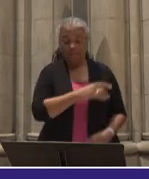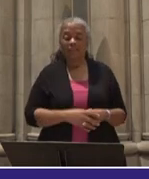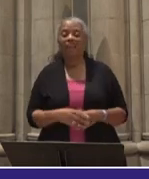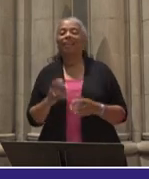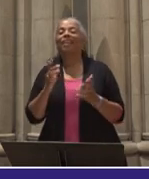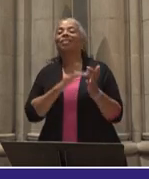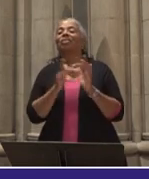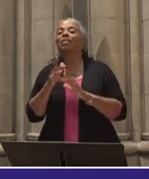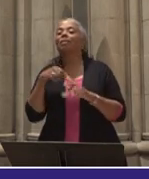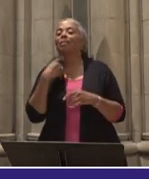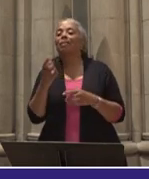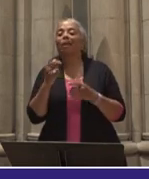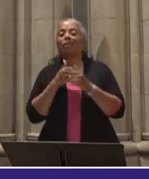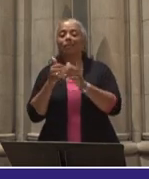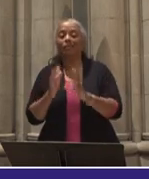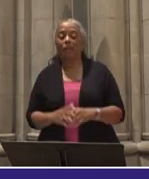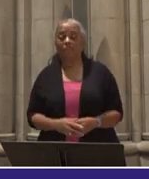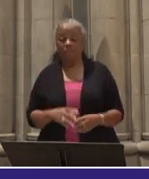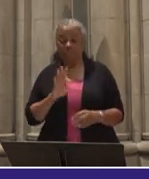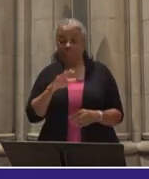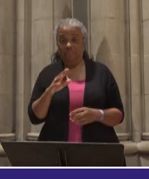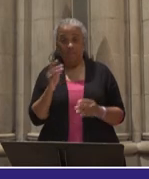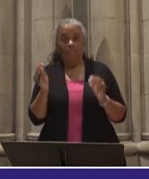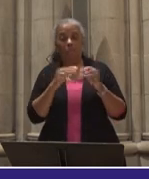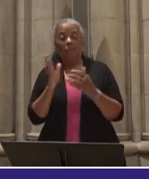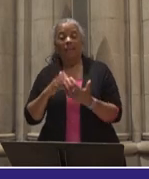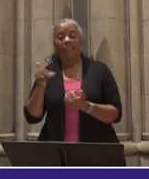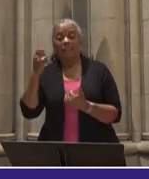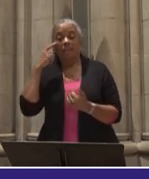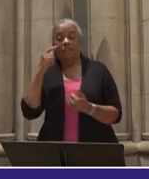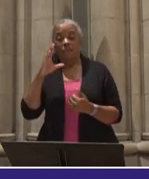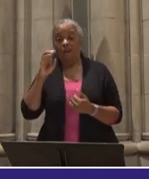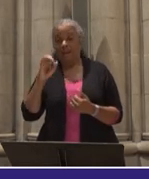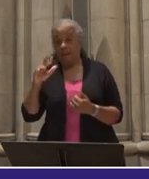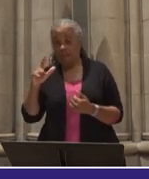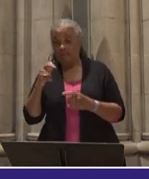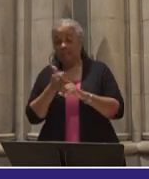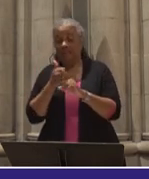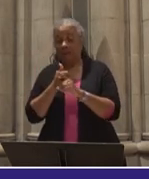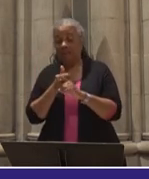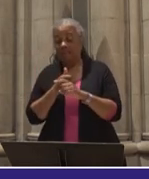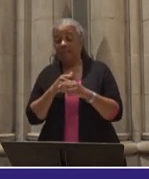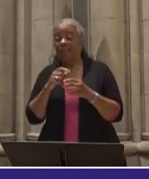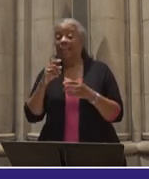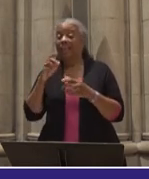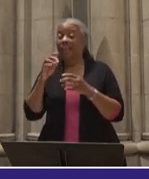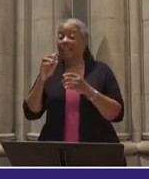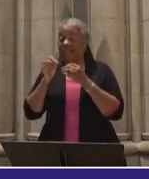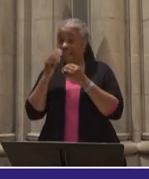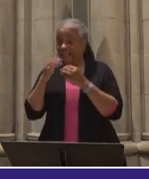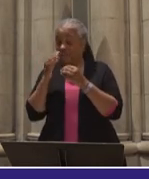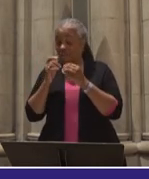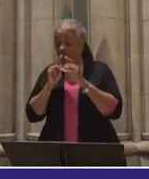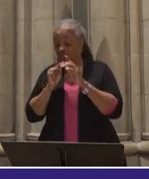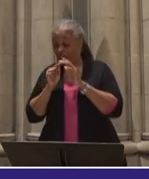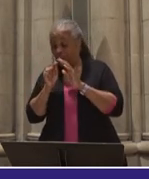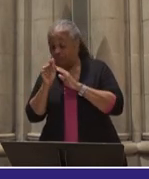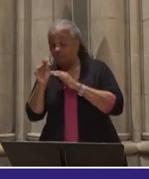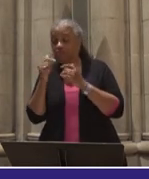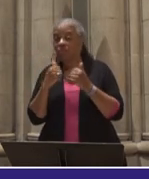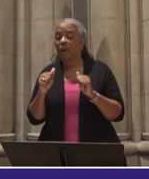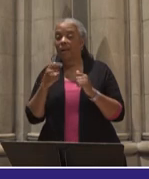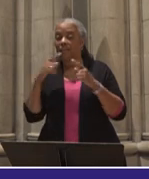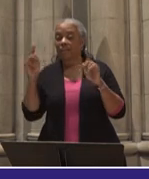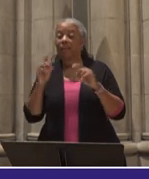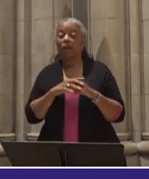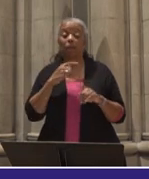Jesus says to them, it is easier for a camel to go through the eye of a needle than for someone